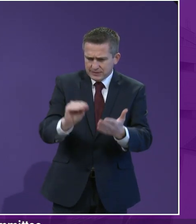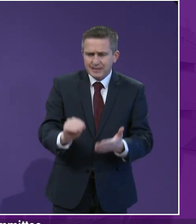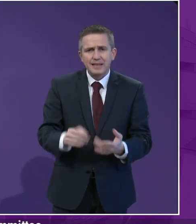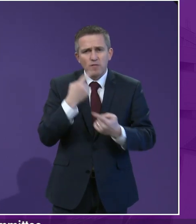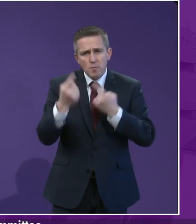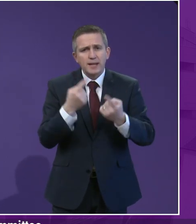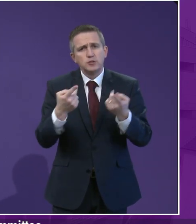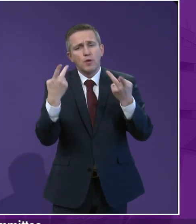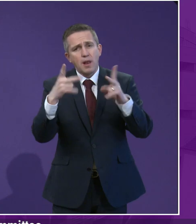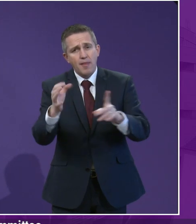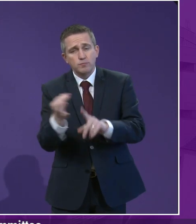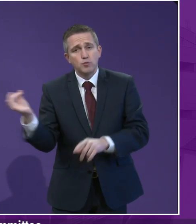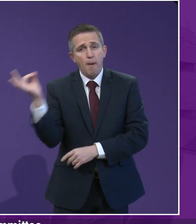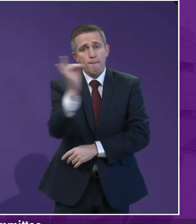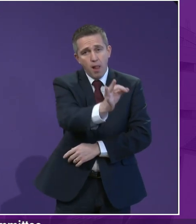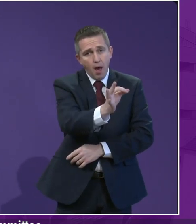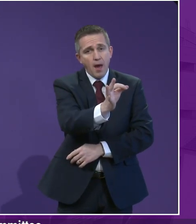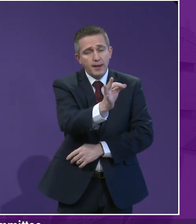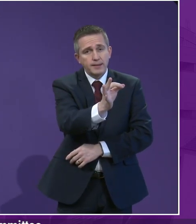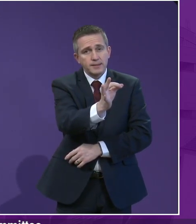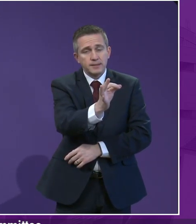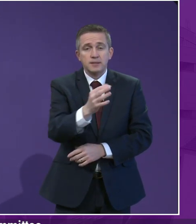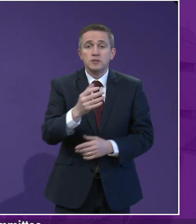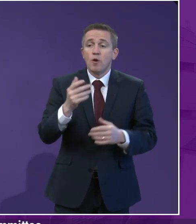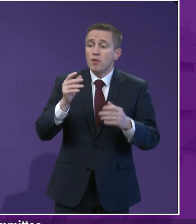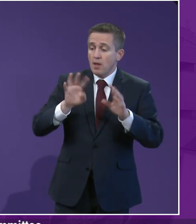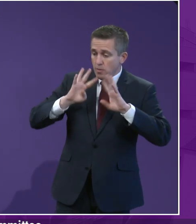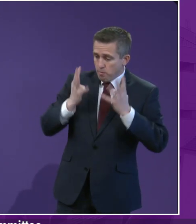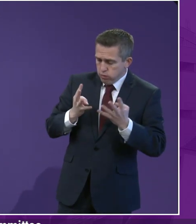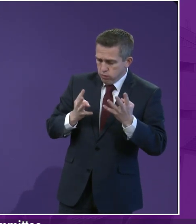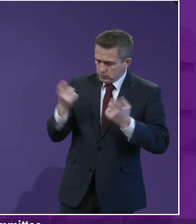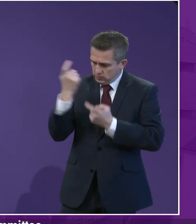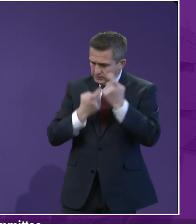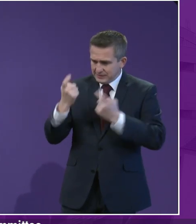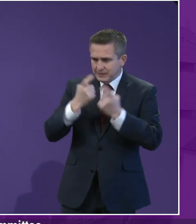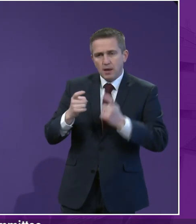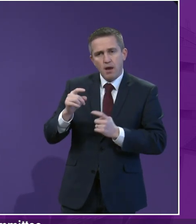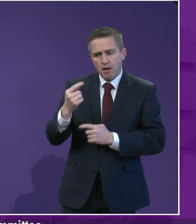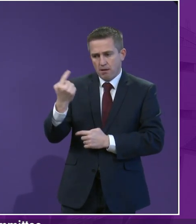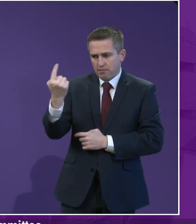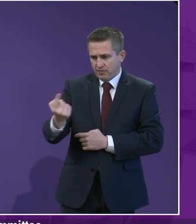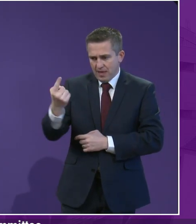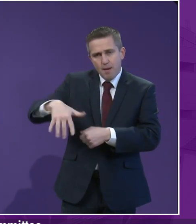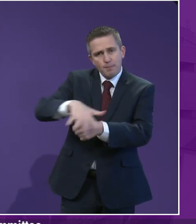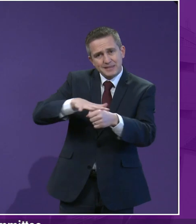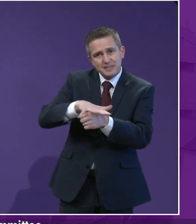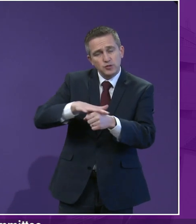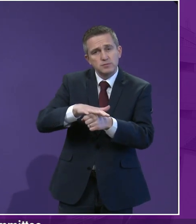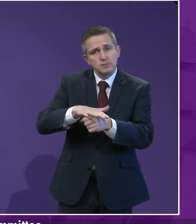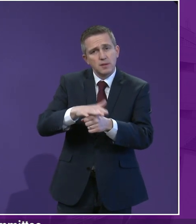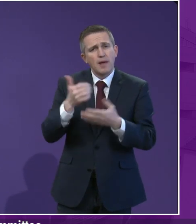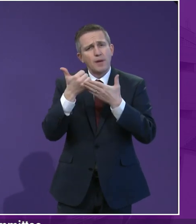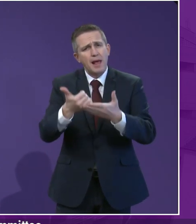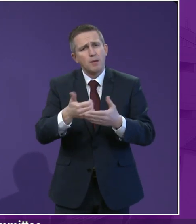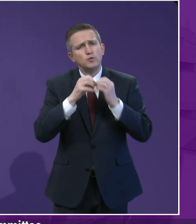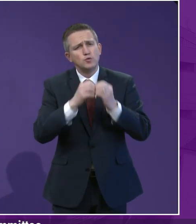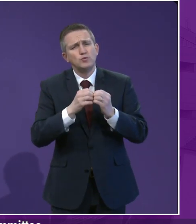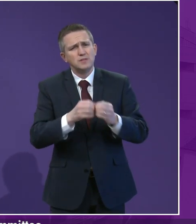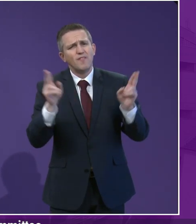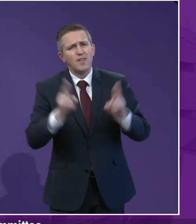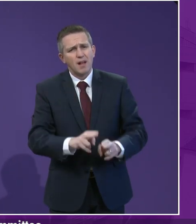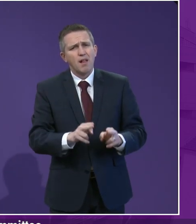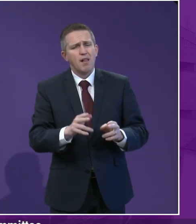not being able to explain perhaps gaps in education, gaps in employment. And I think if there was a way that this contextual information could